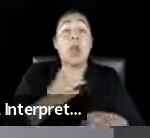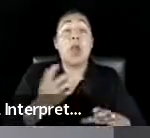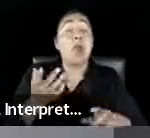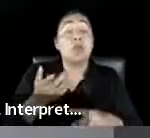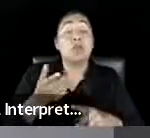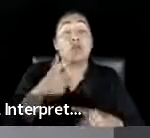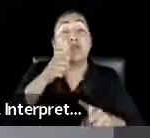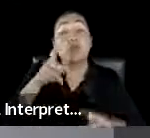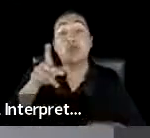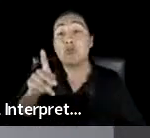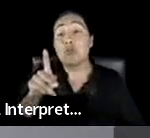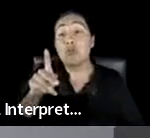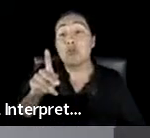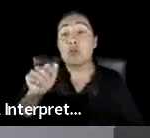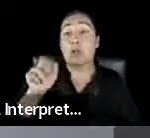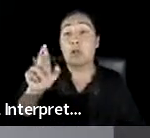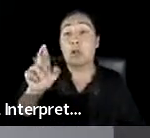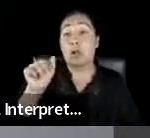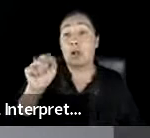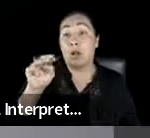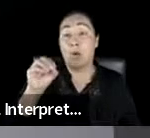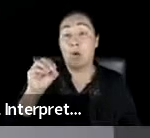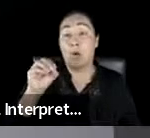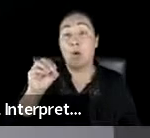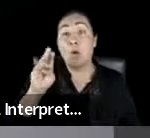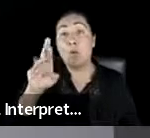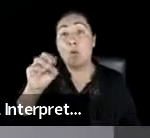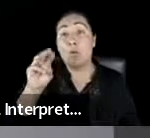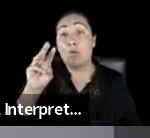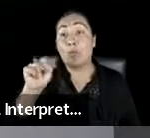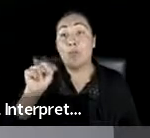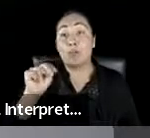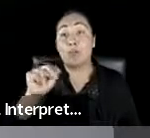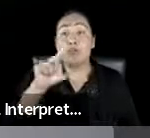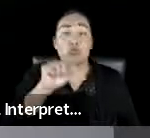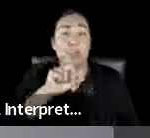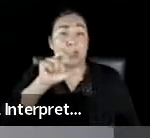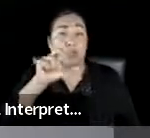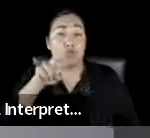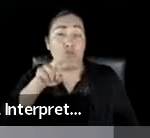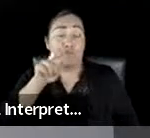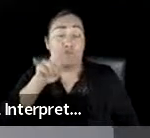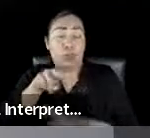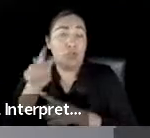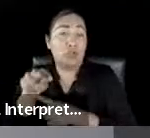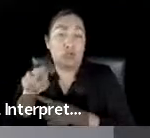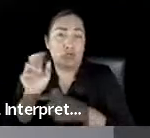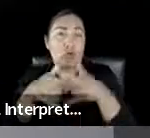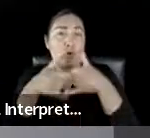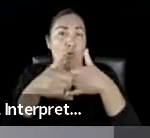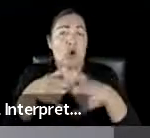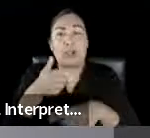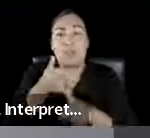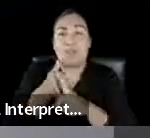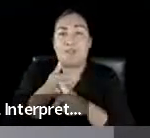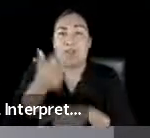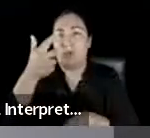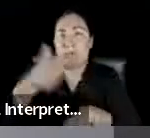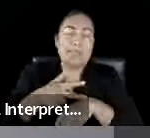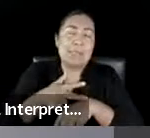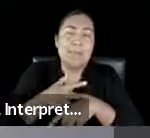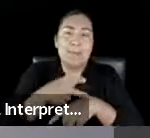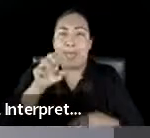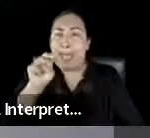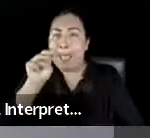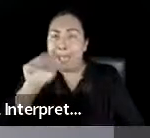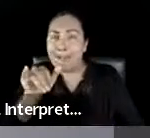2022 Directing Change Award of Excellence for Mental Health Advocacy. Karamo Brown is a 3-time Emmy winner